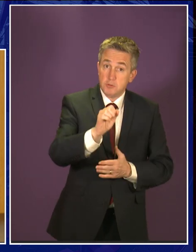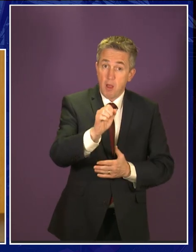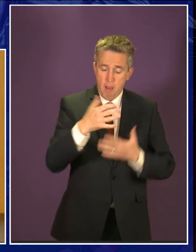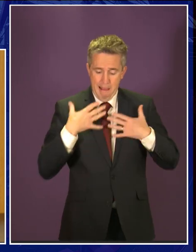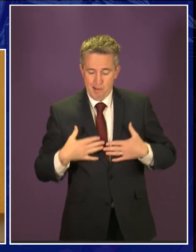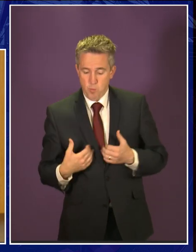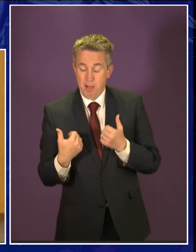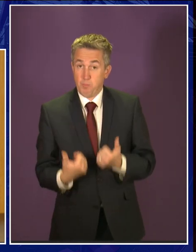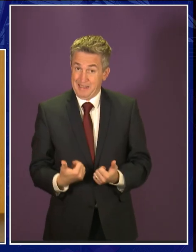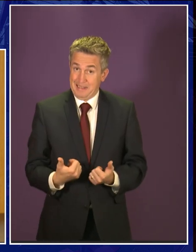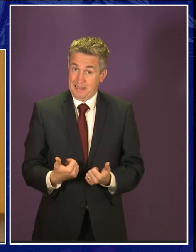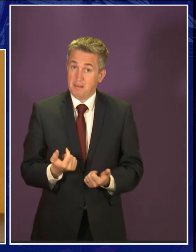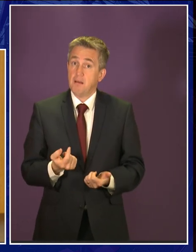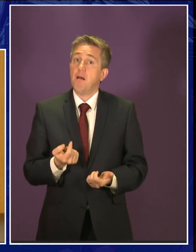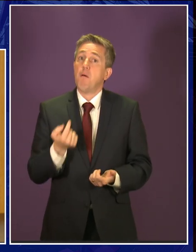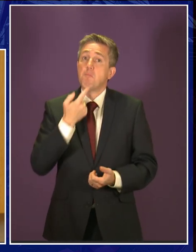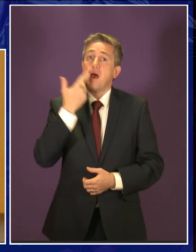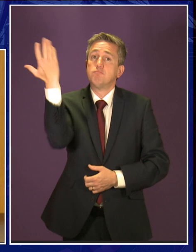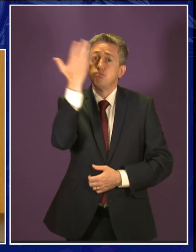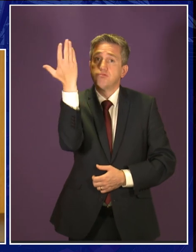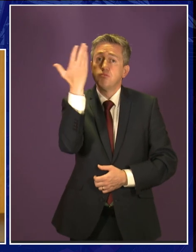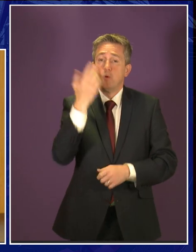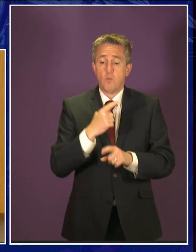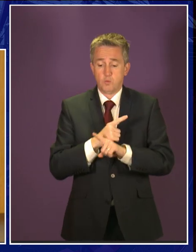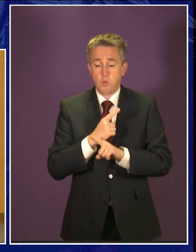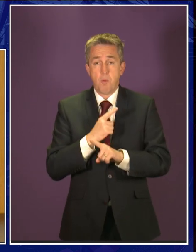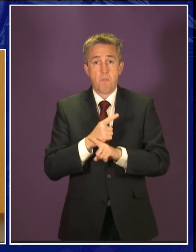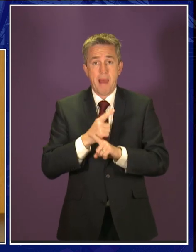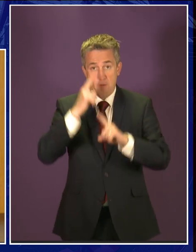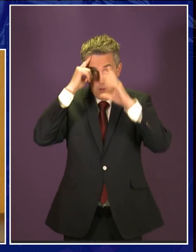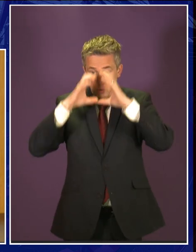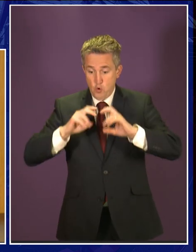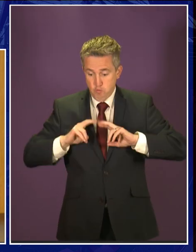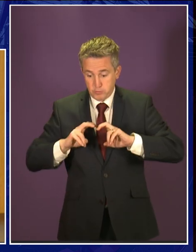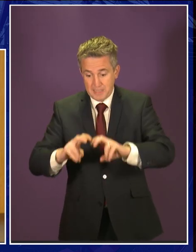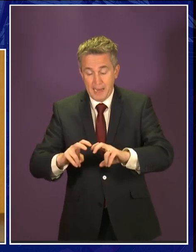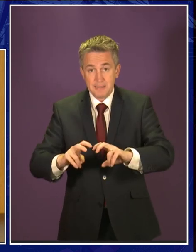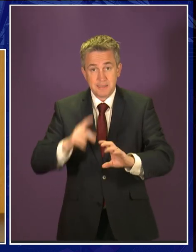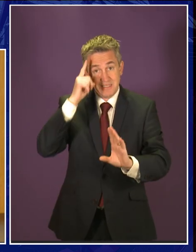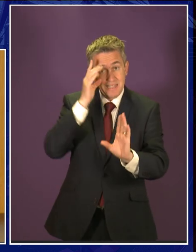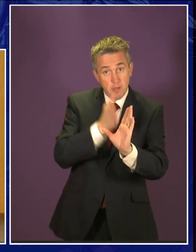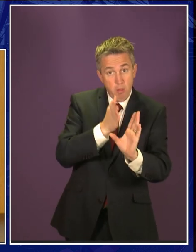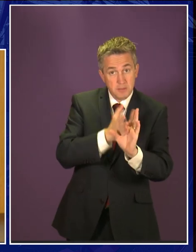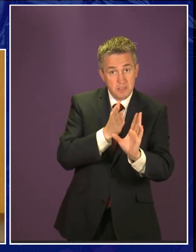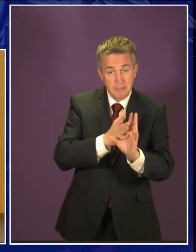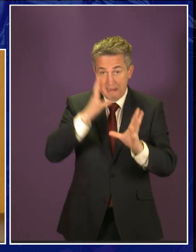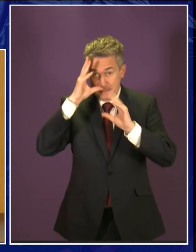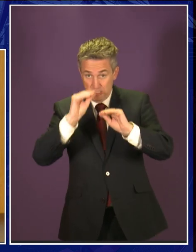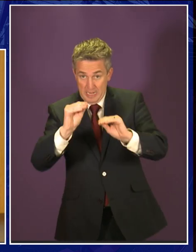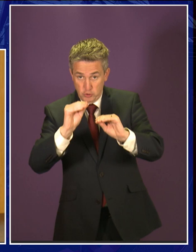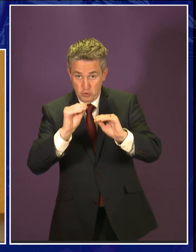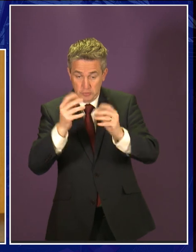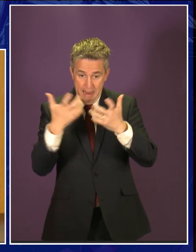with you some of the scientific evidence, especially from the perspective of neuroscience, psychology, and education, on why